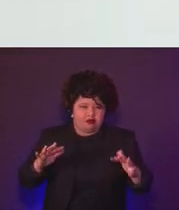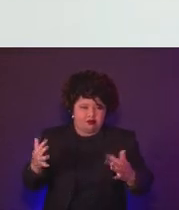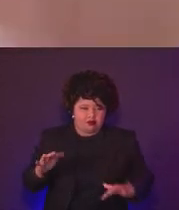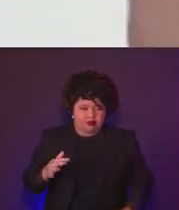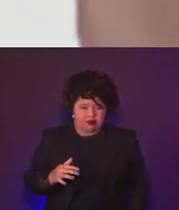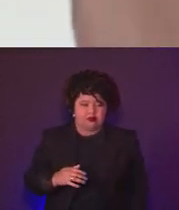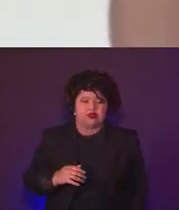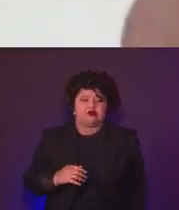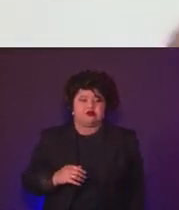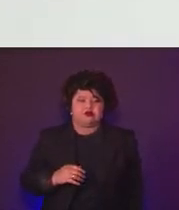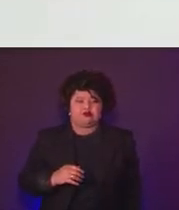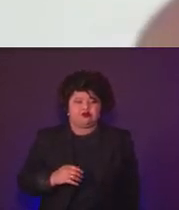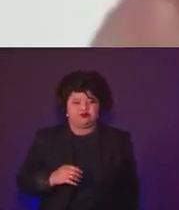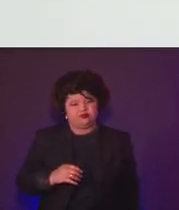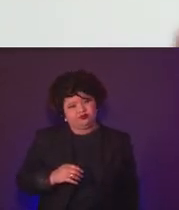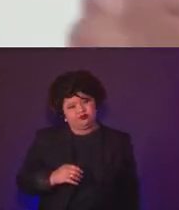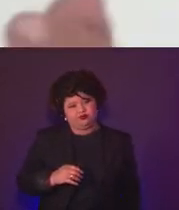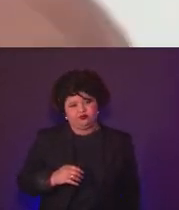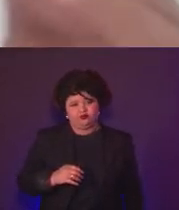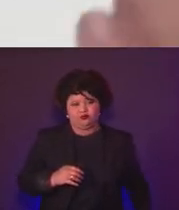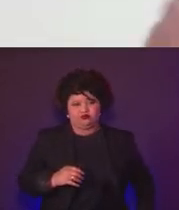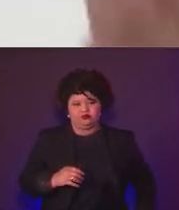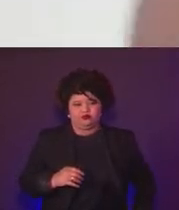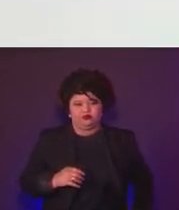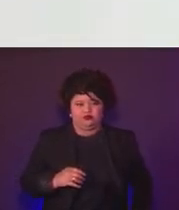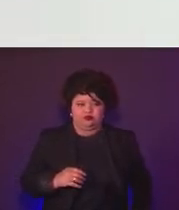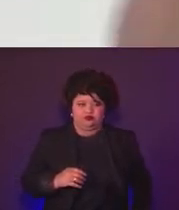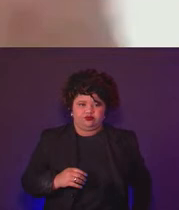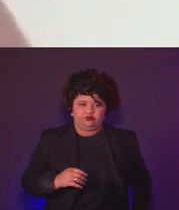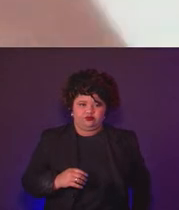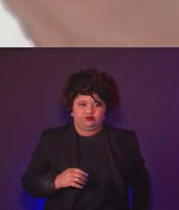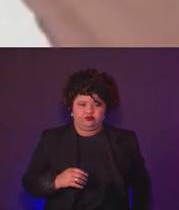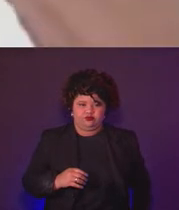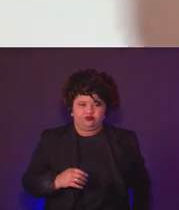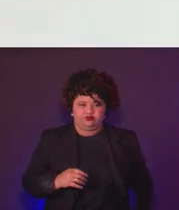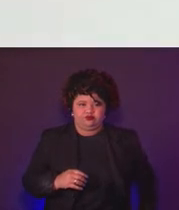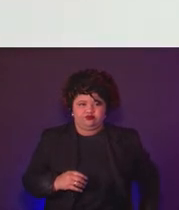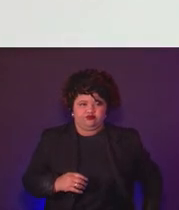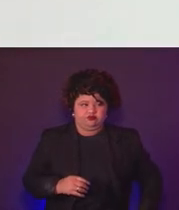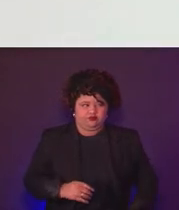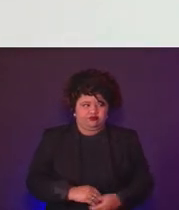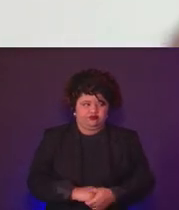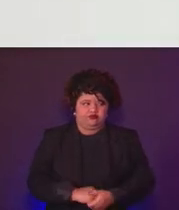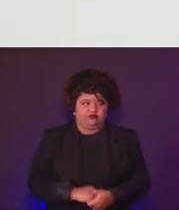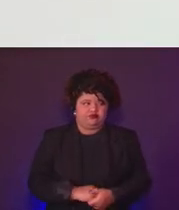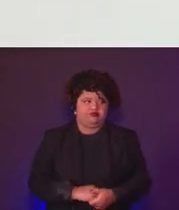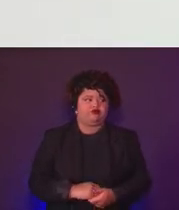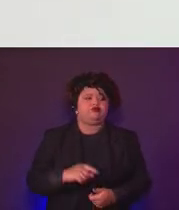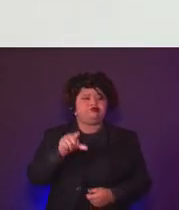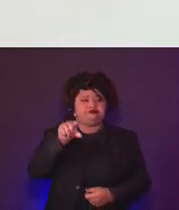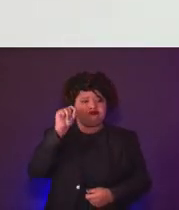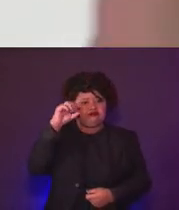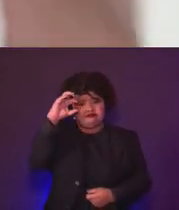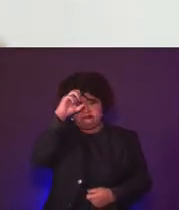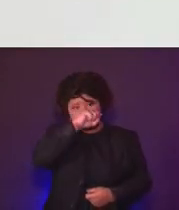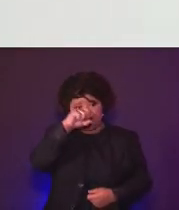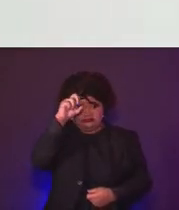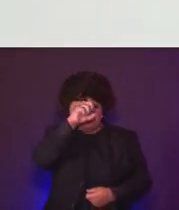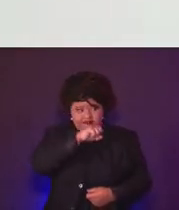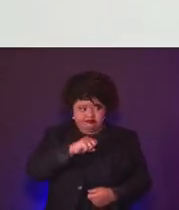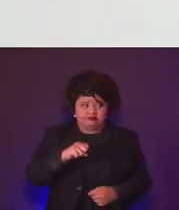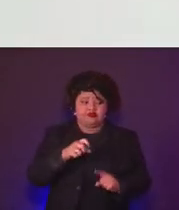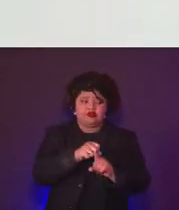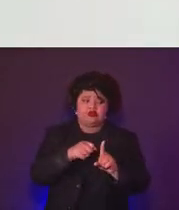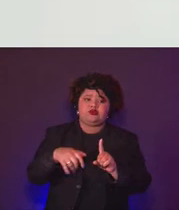something that really inspired me, thinking that I could apply what I had learned as an economist and as a social scientist